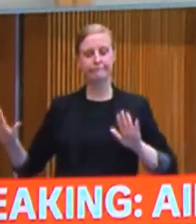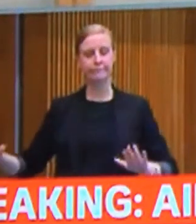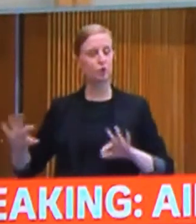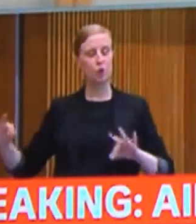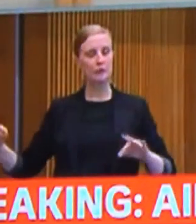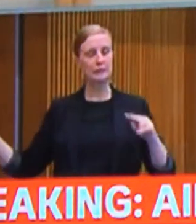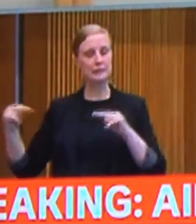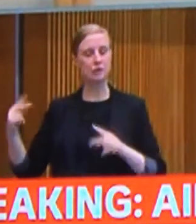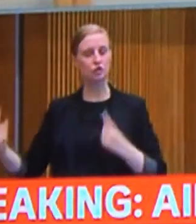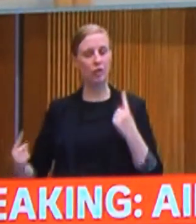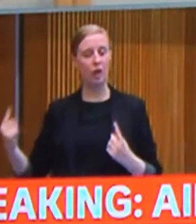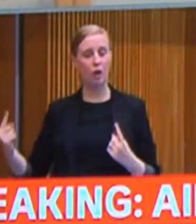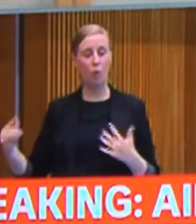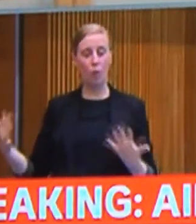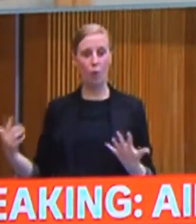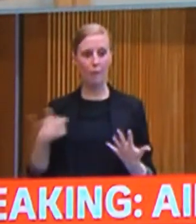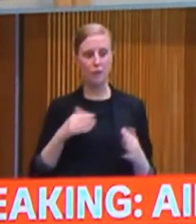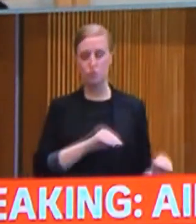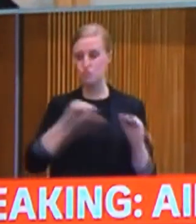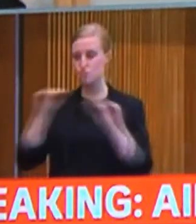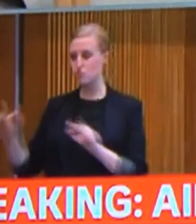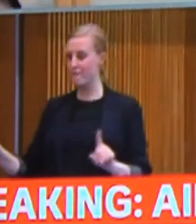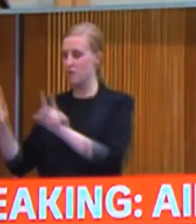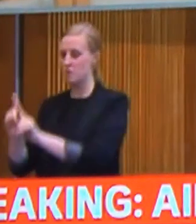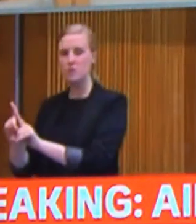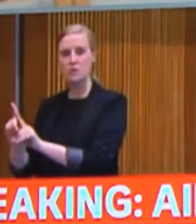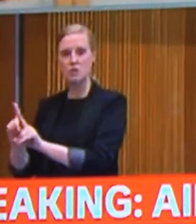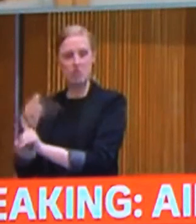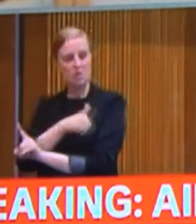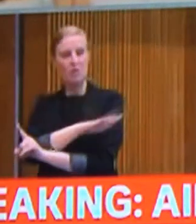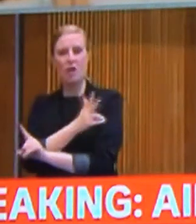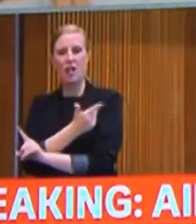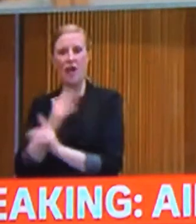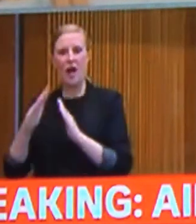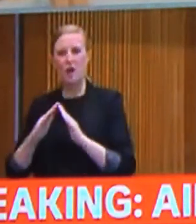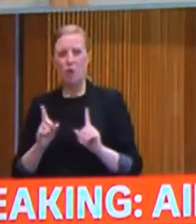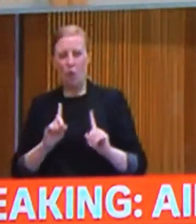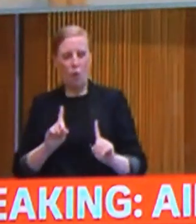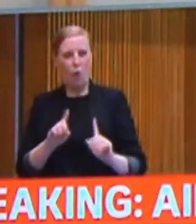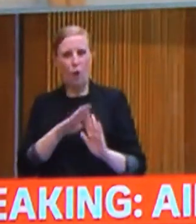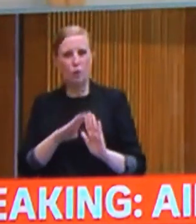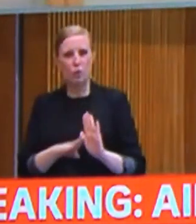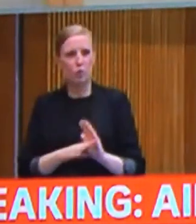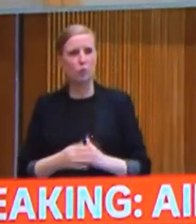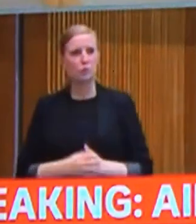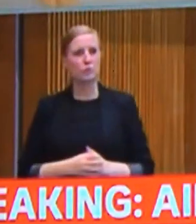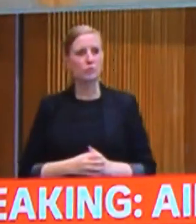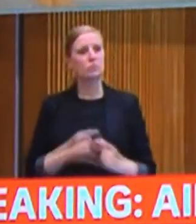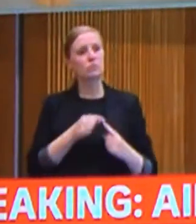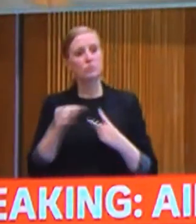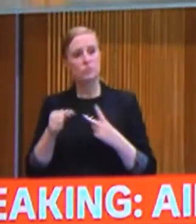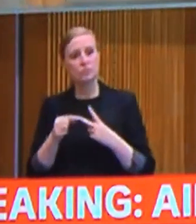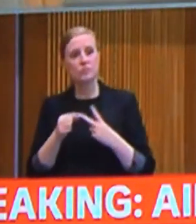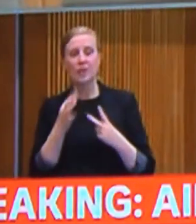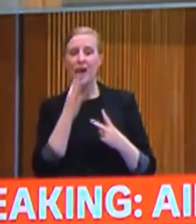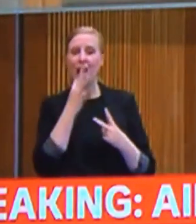in together? And just following on from what was said in New South Wales this morning, there was a suggestion that there should be more testing be done in certain areas to see